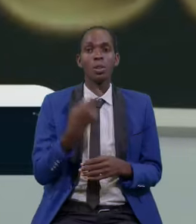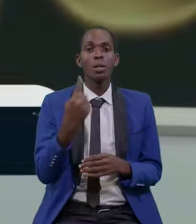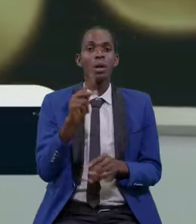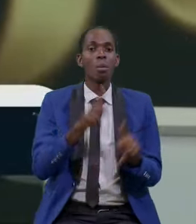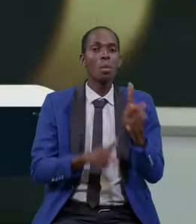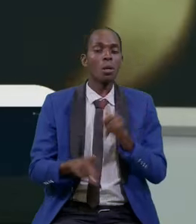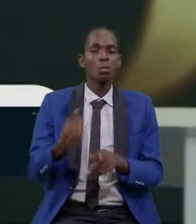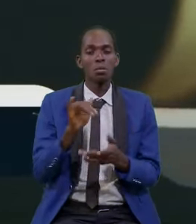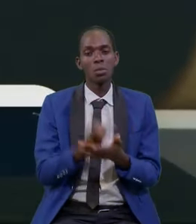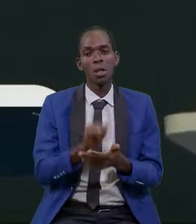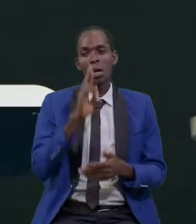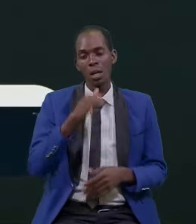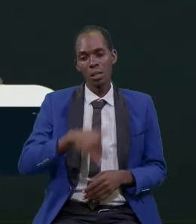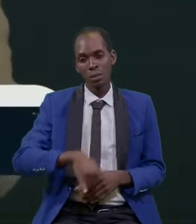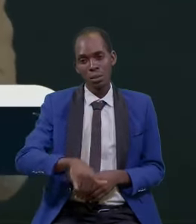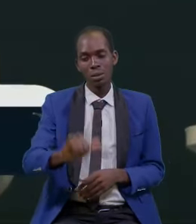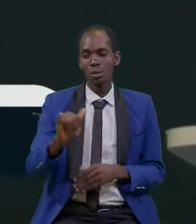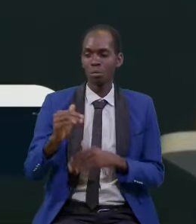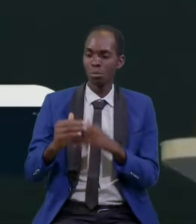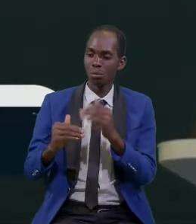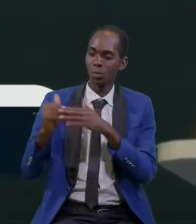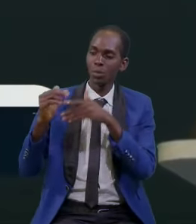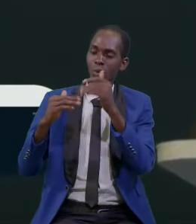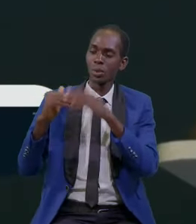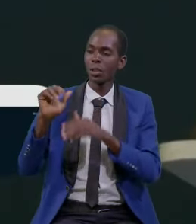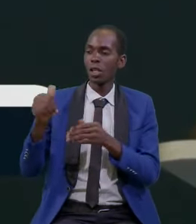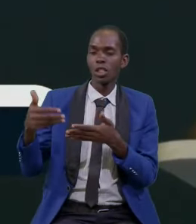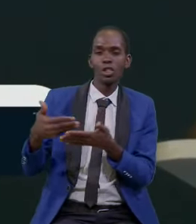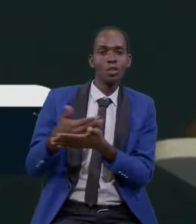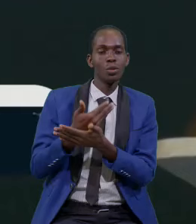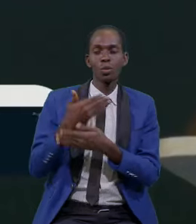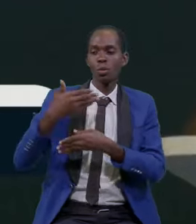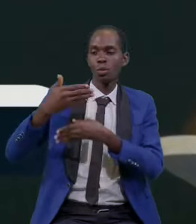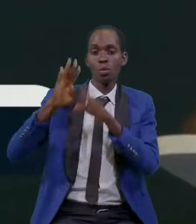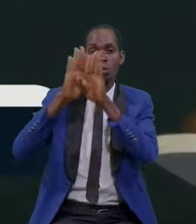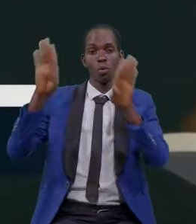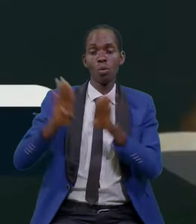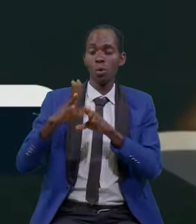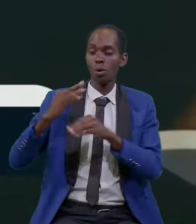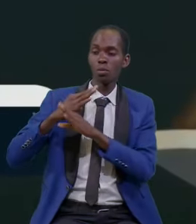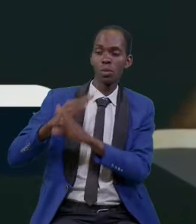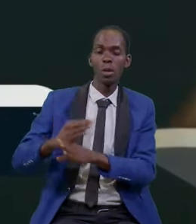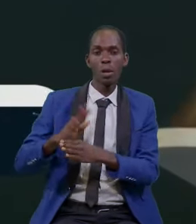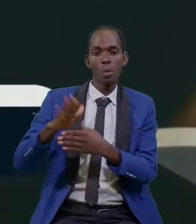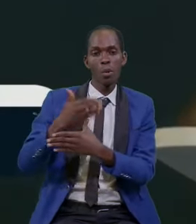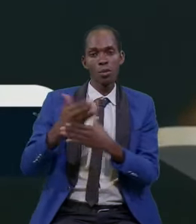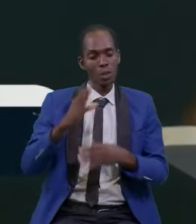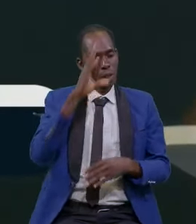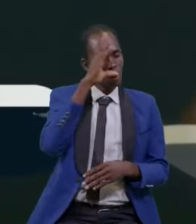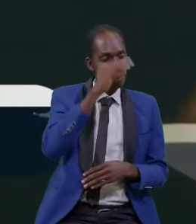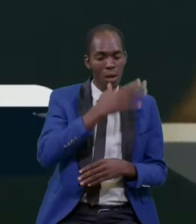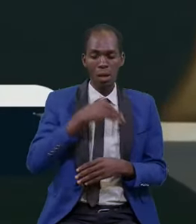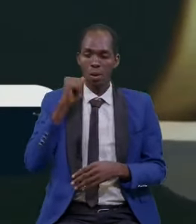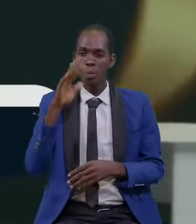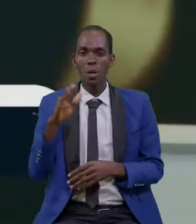still erecting a new wall of partition between the men and the women. There are people that are